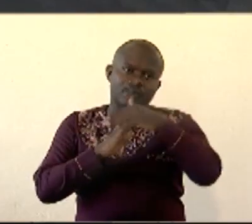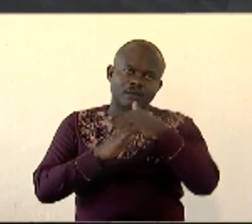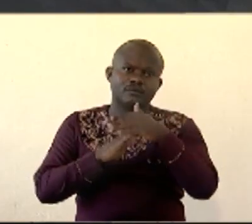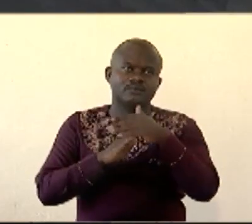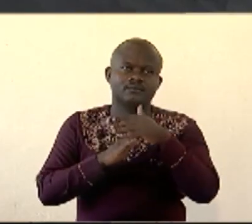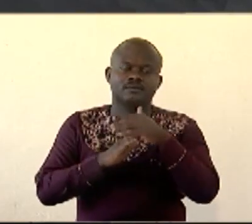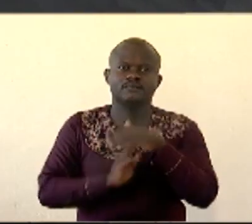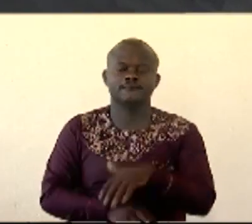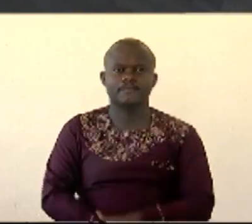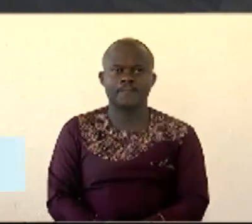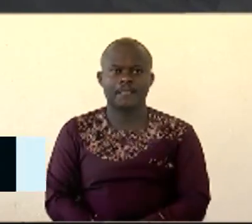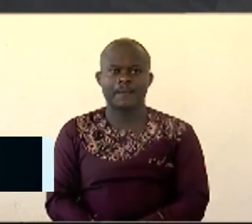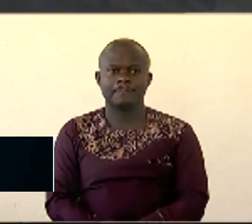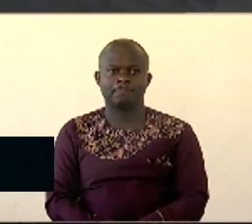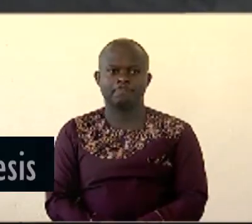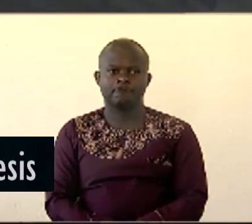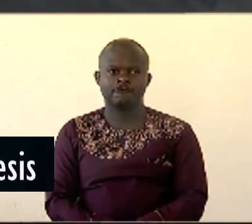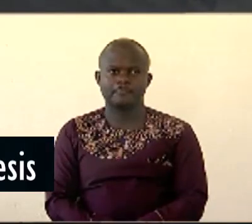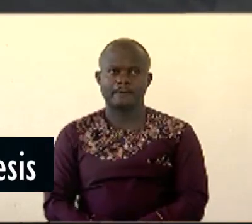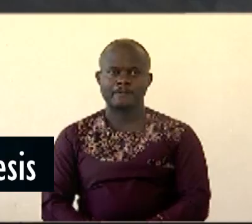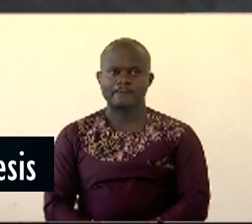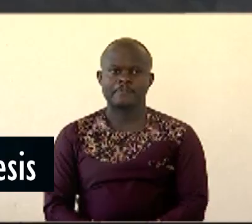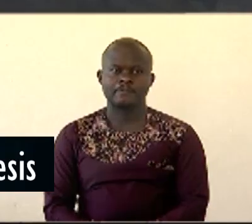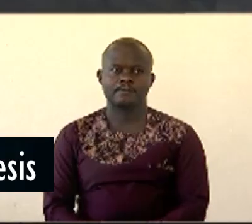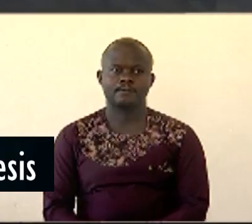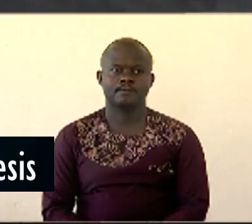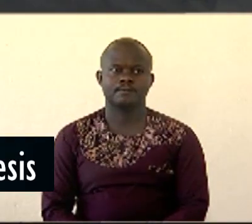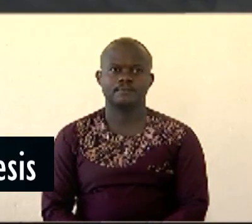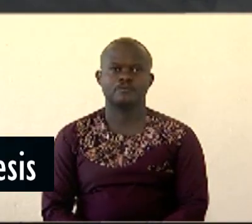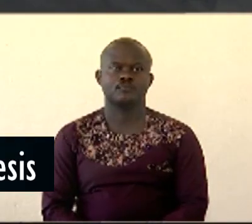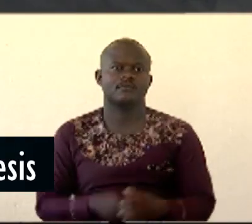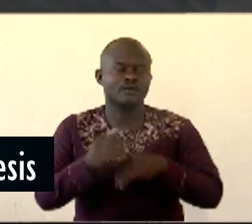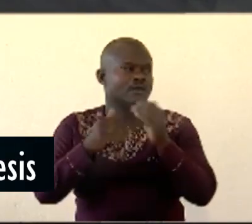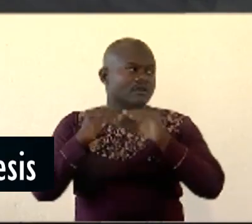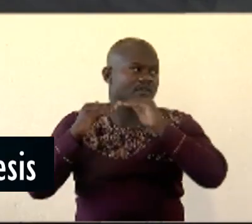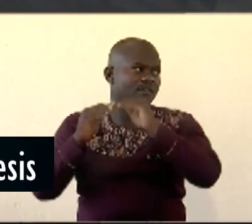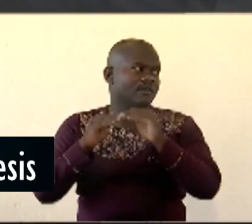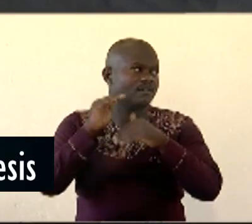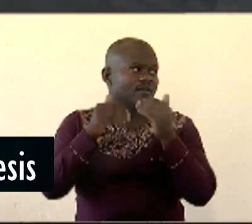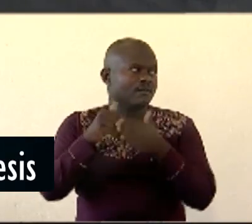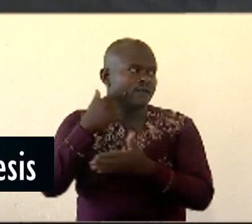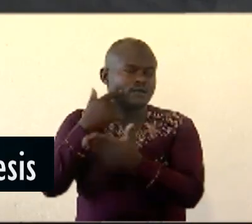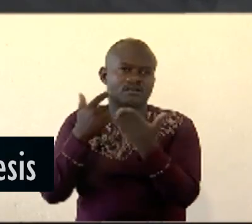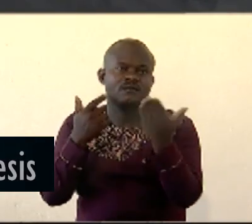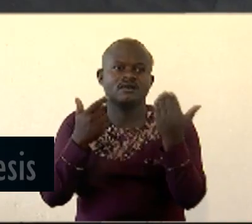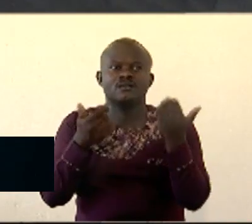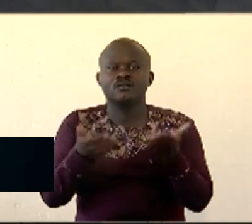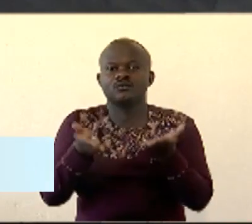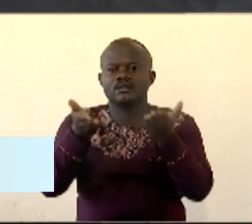temperature. Okay, optimum temperature. Now the rate of photosynthesis will be able to